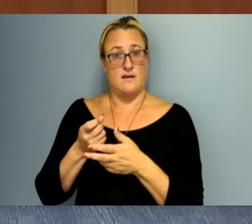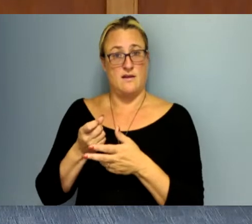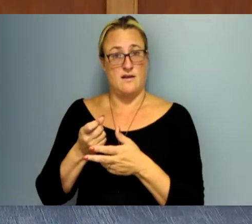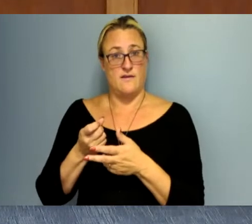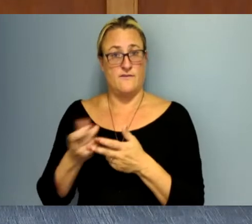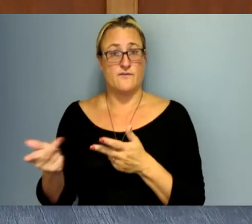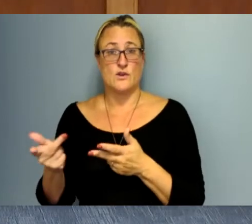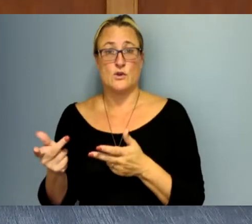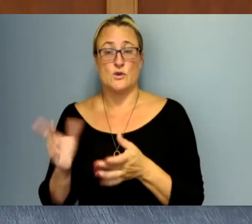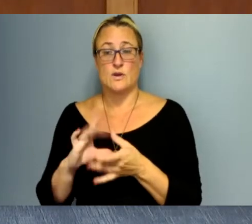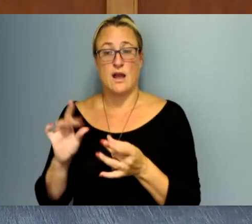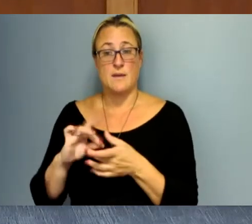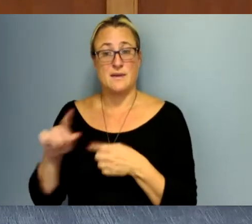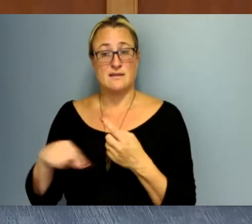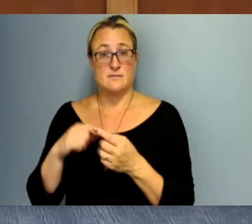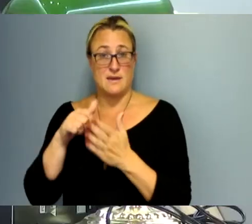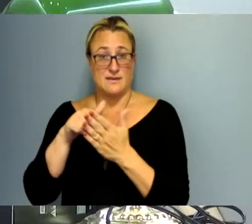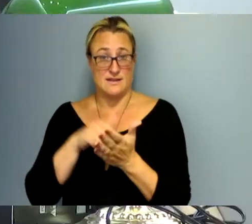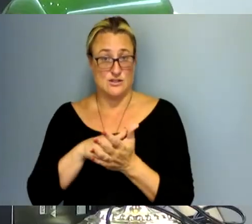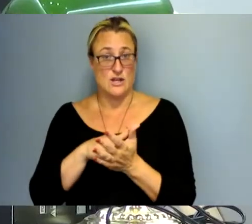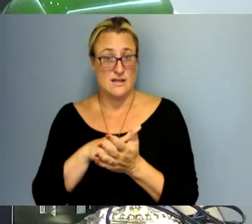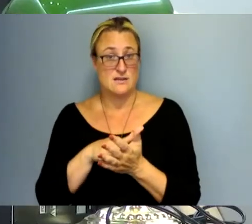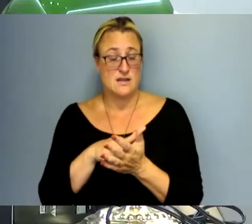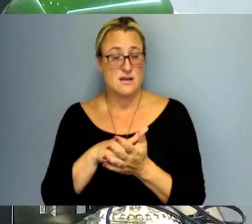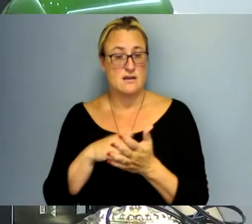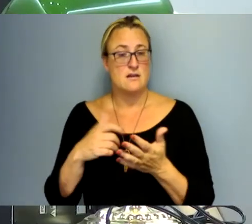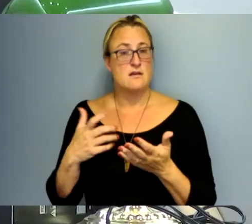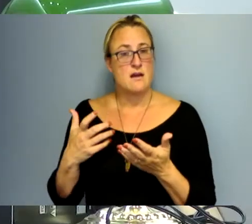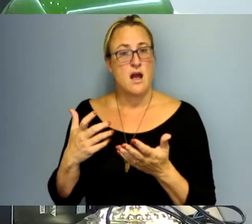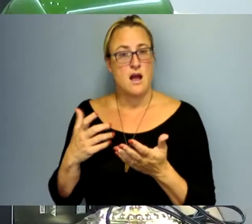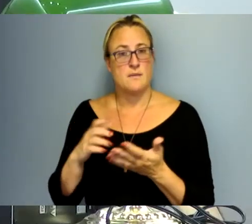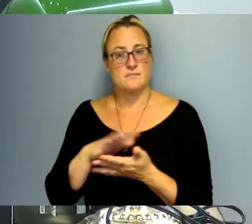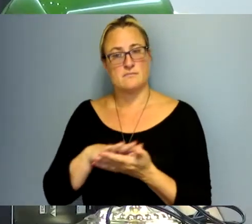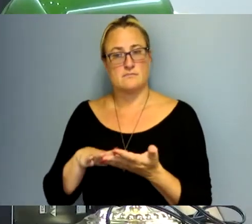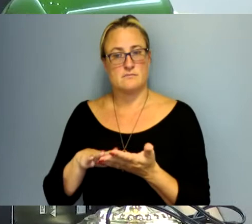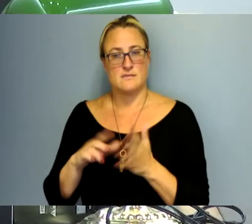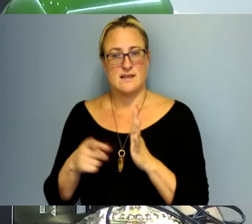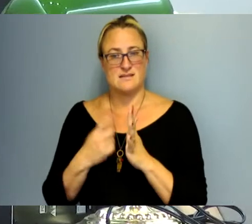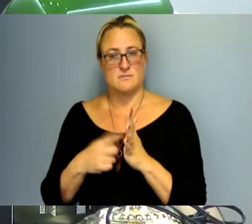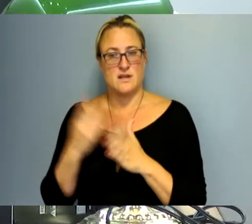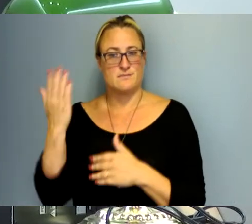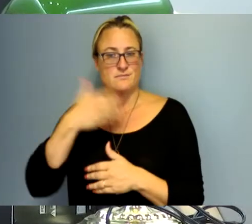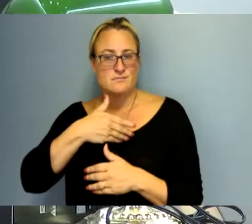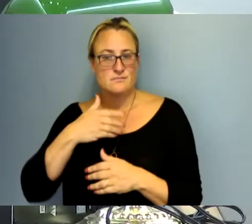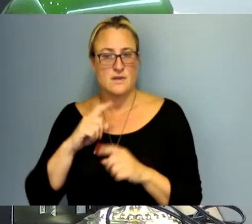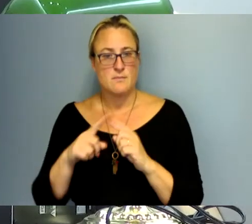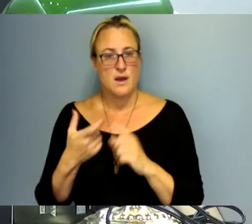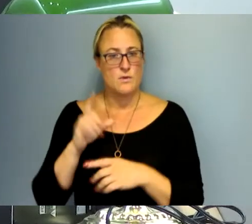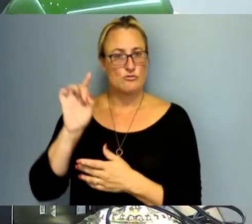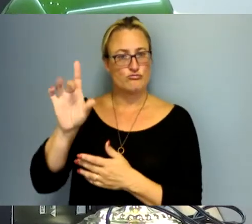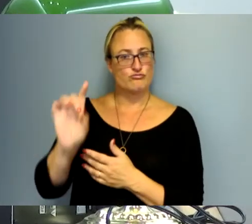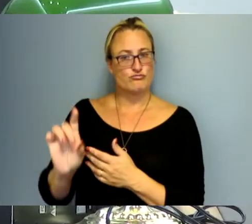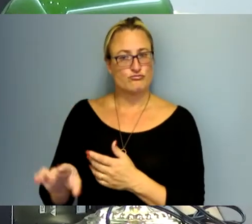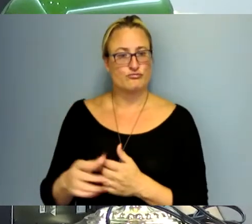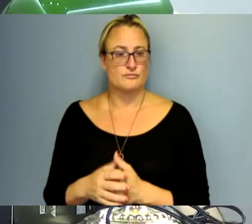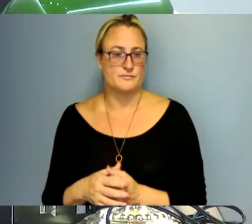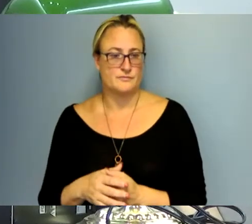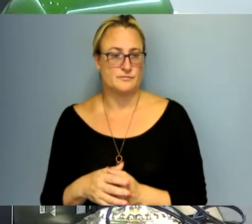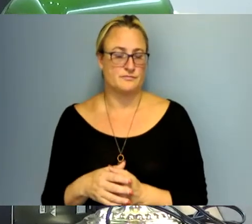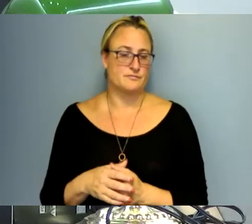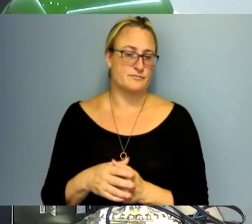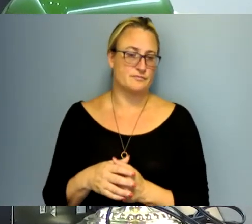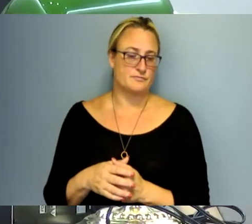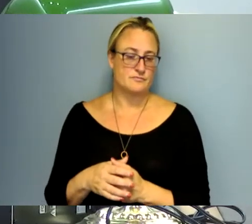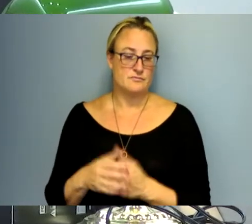on today's agenda, things that were in there that some don't always get looked at, really. Today, the